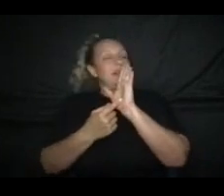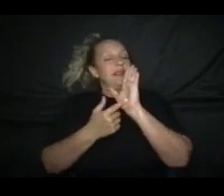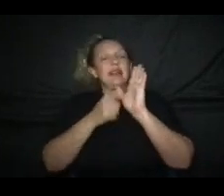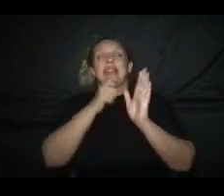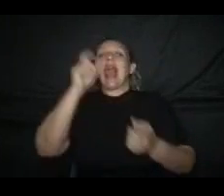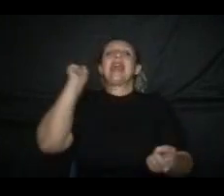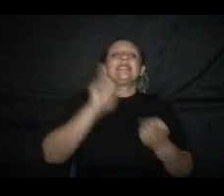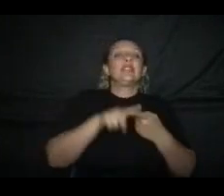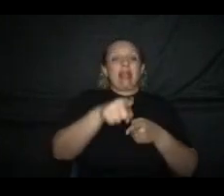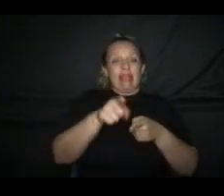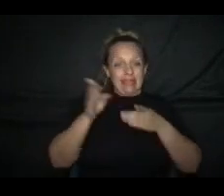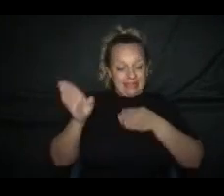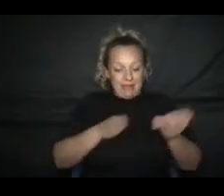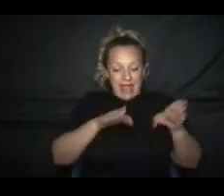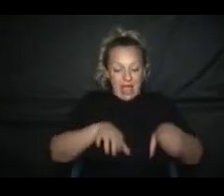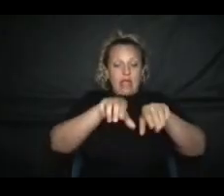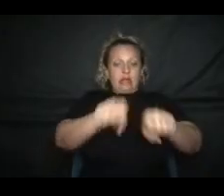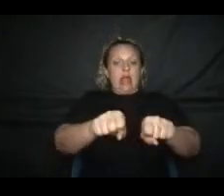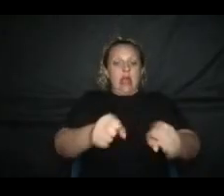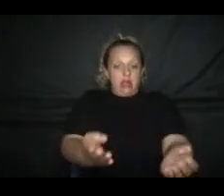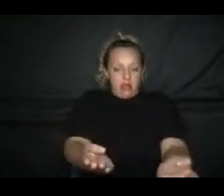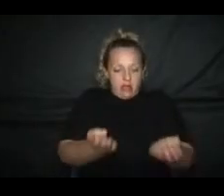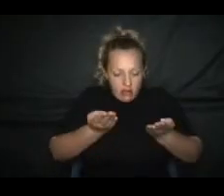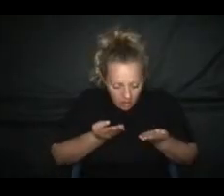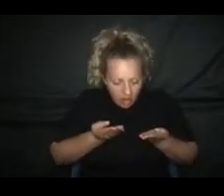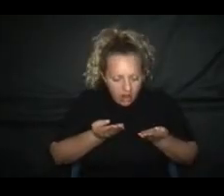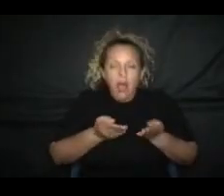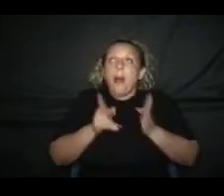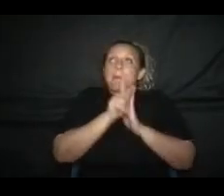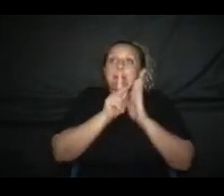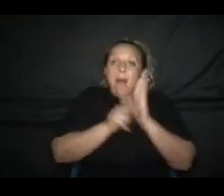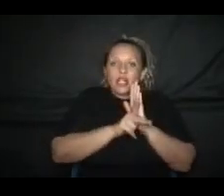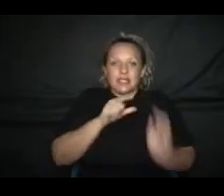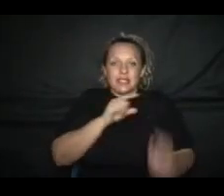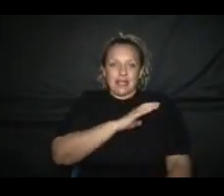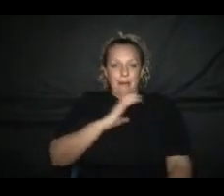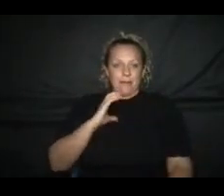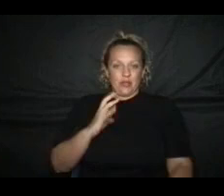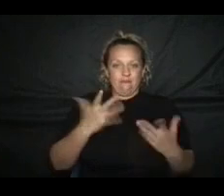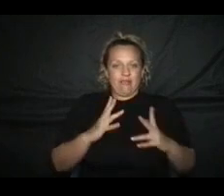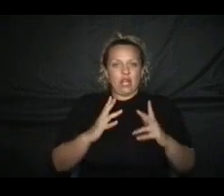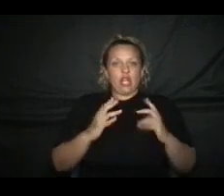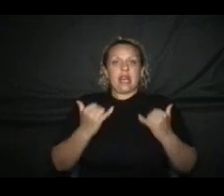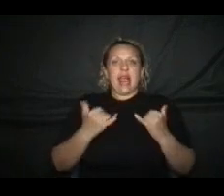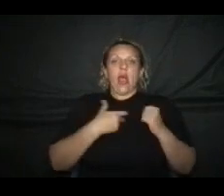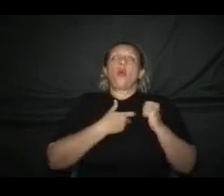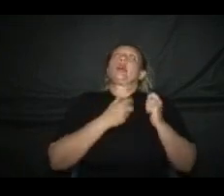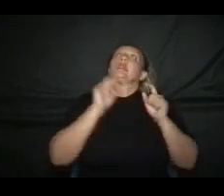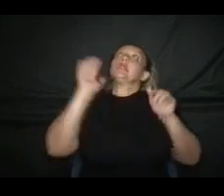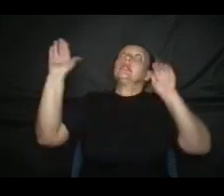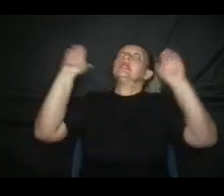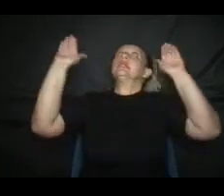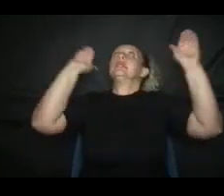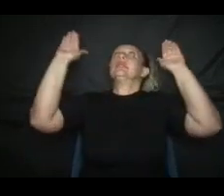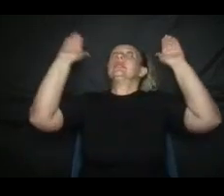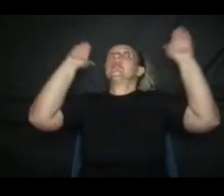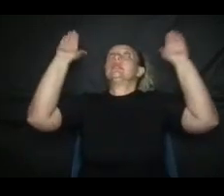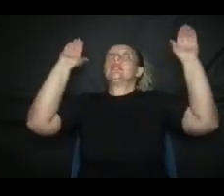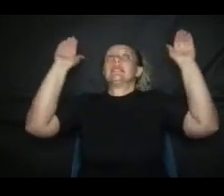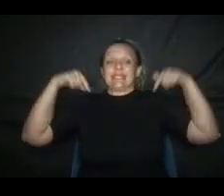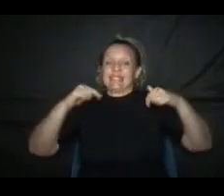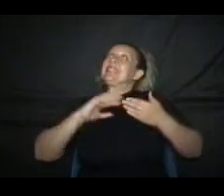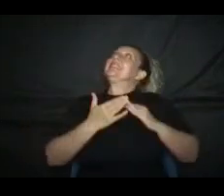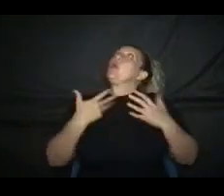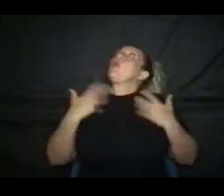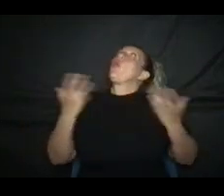it essentially becomes policy of the city commission to promote lower speeds within the city. Okay, And so